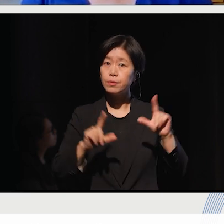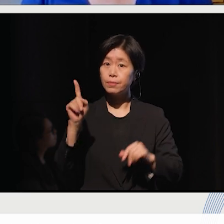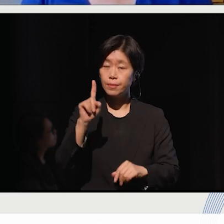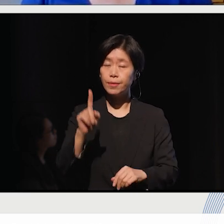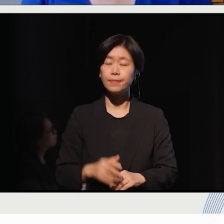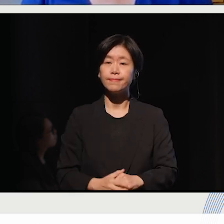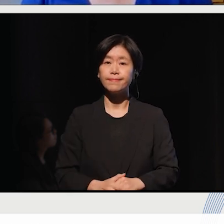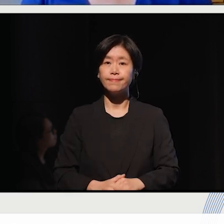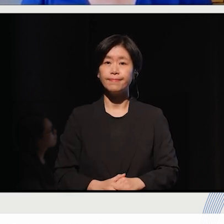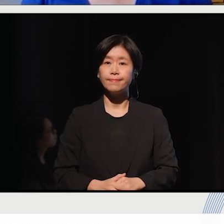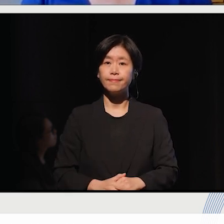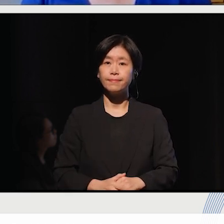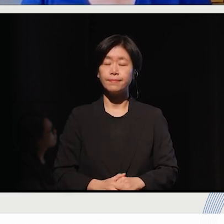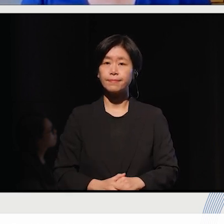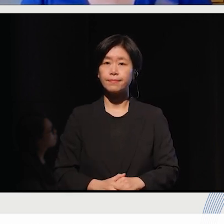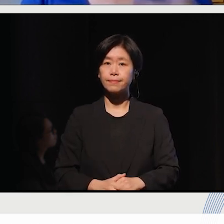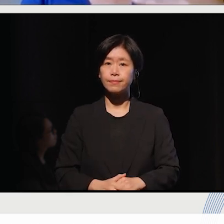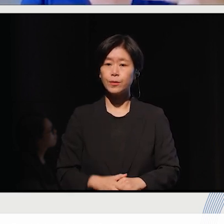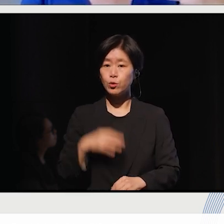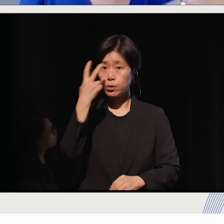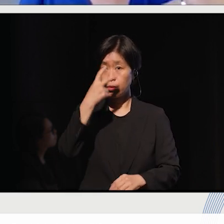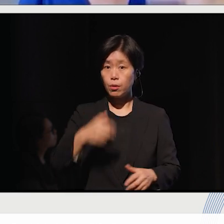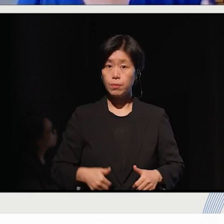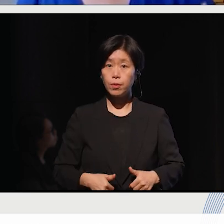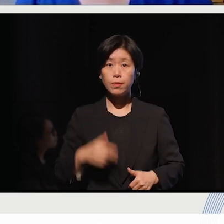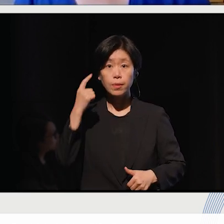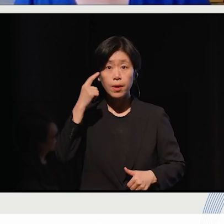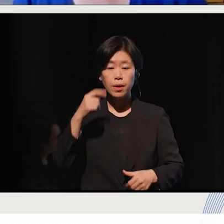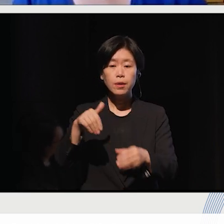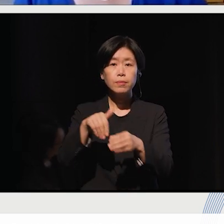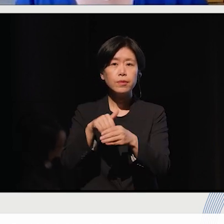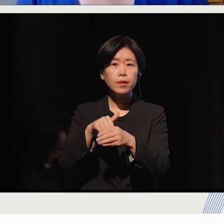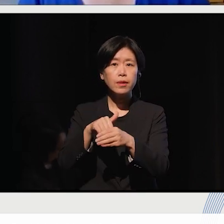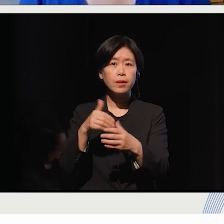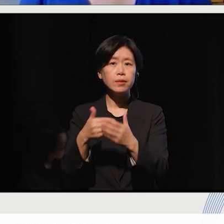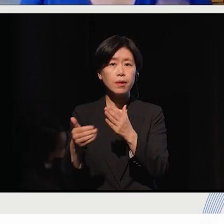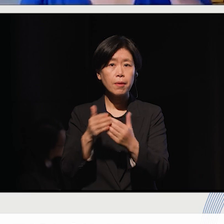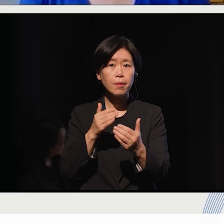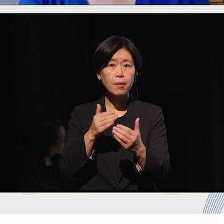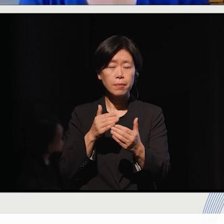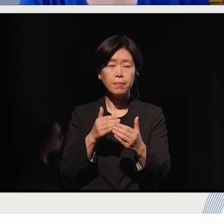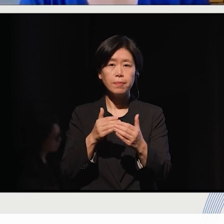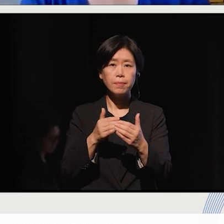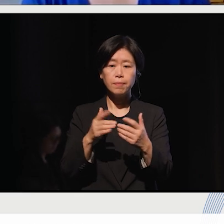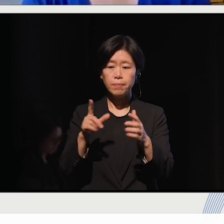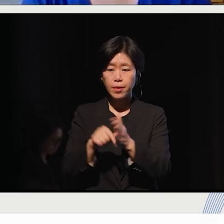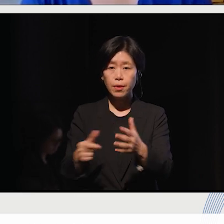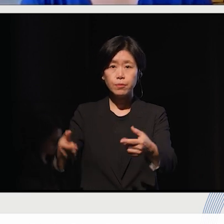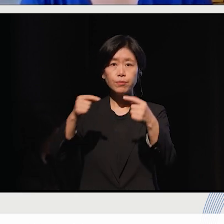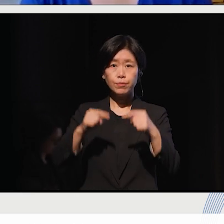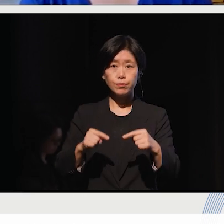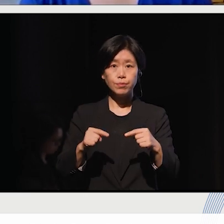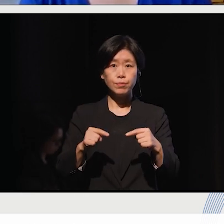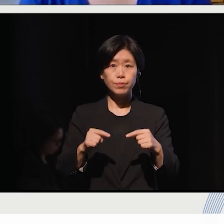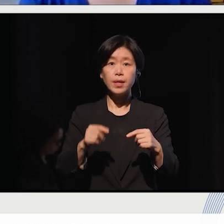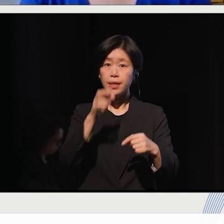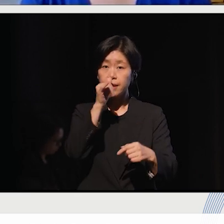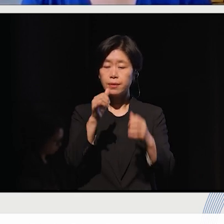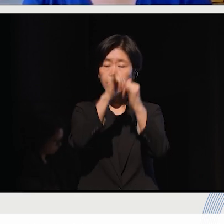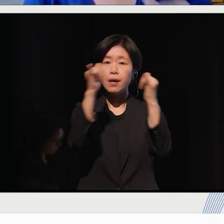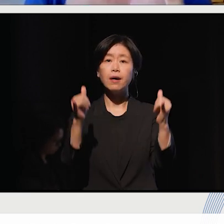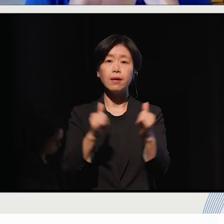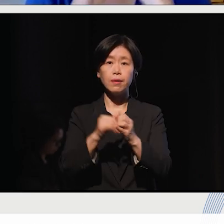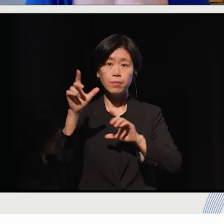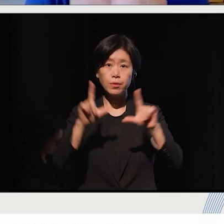the experience of being a part of a cultural experience. There are social aspects, and these social